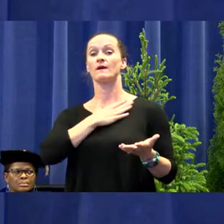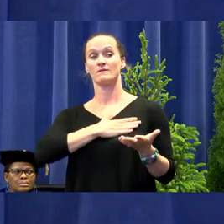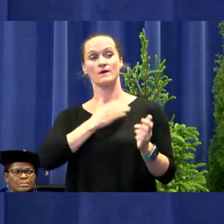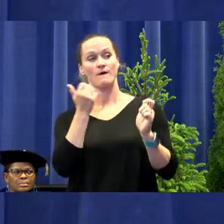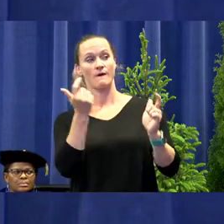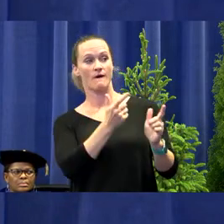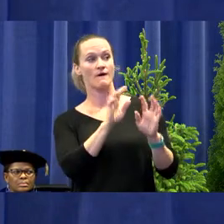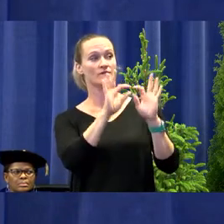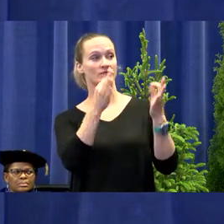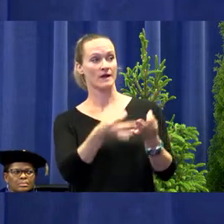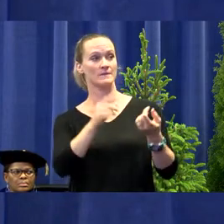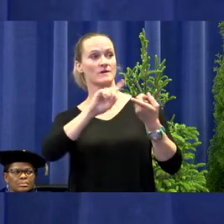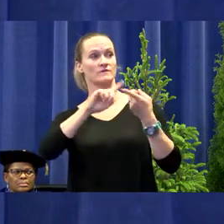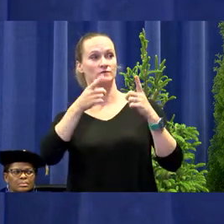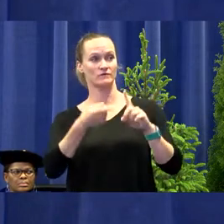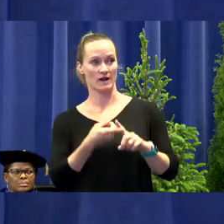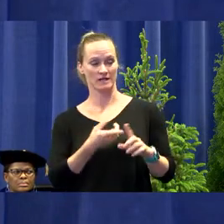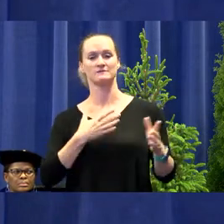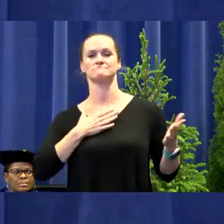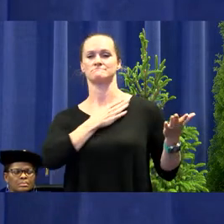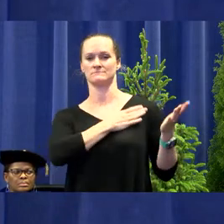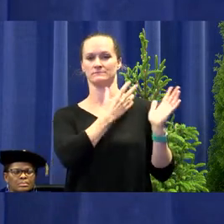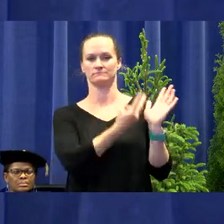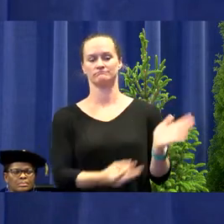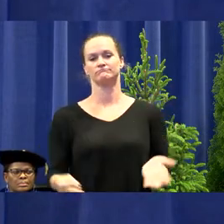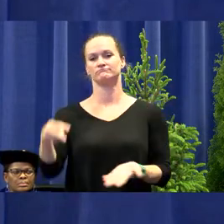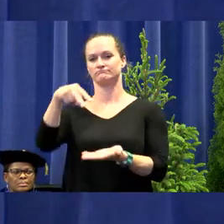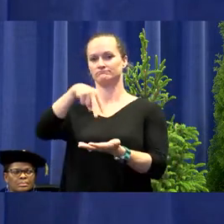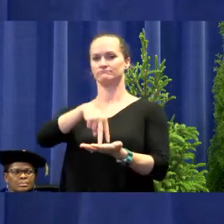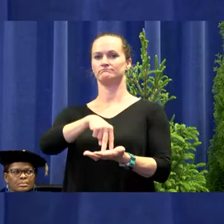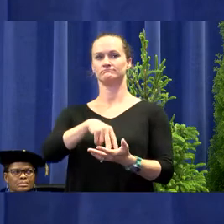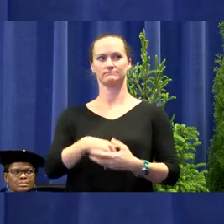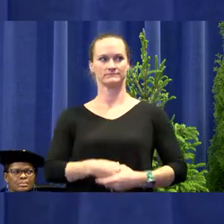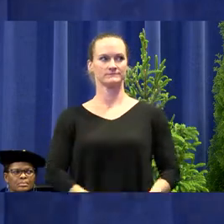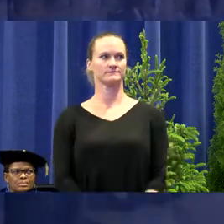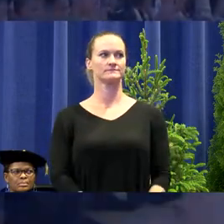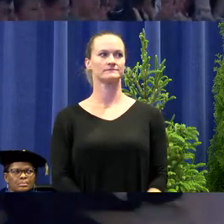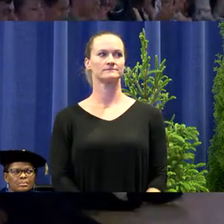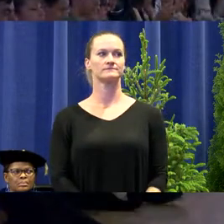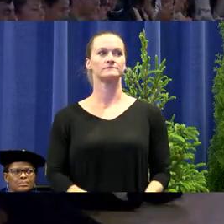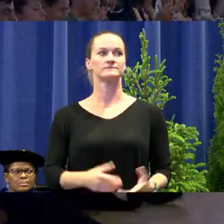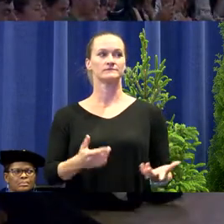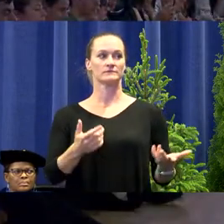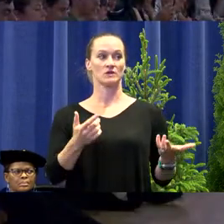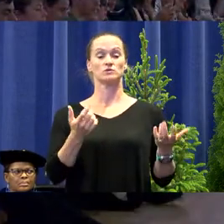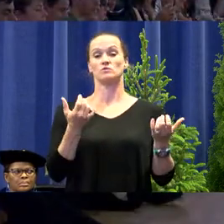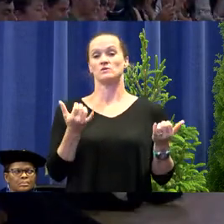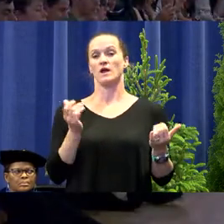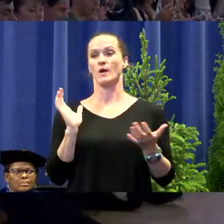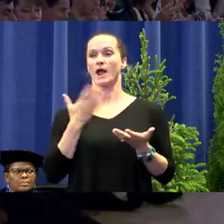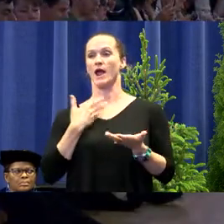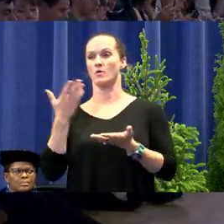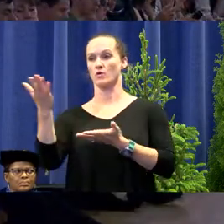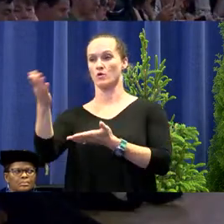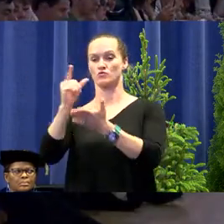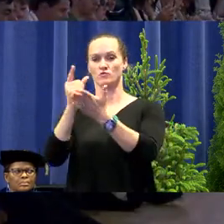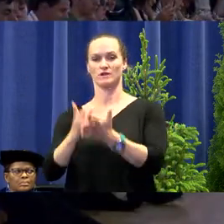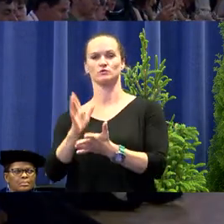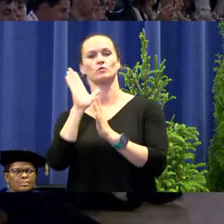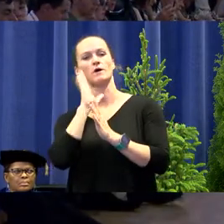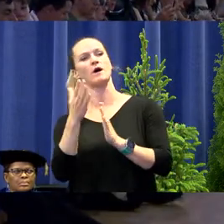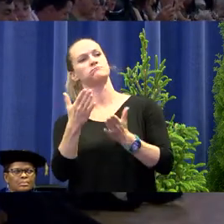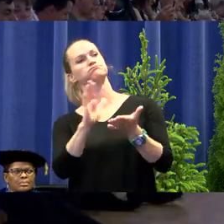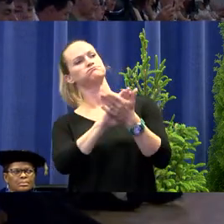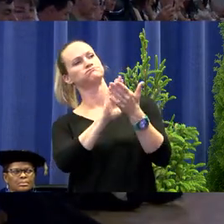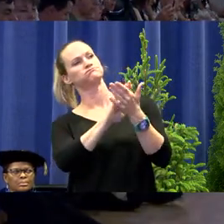the families and friends of graduates please stand so our graduates may show their